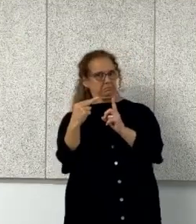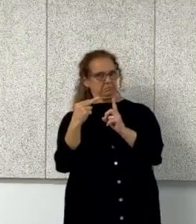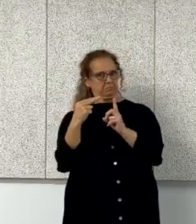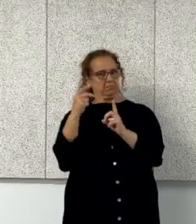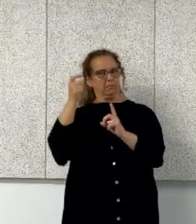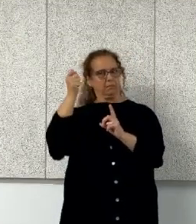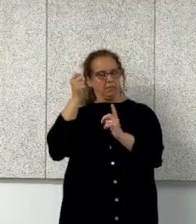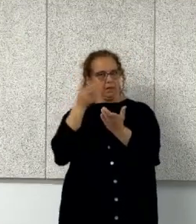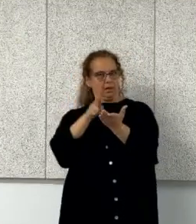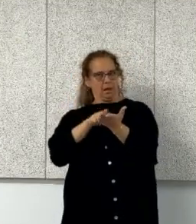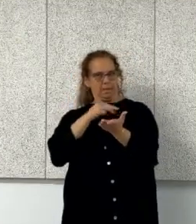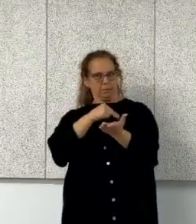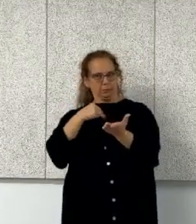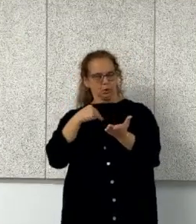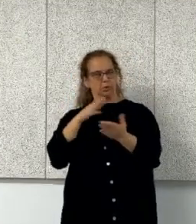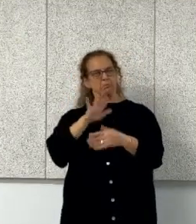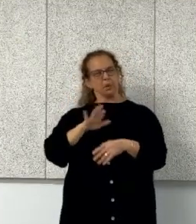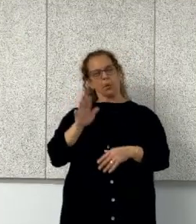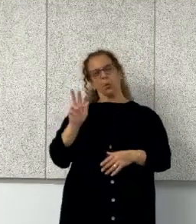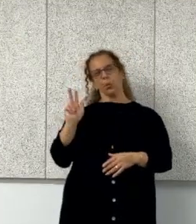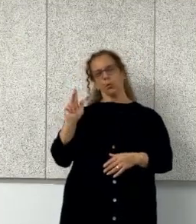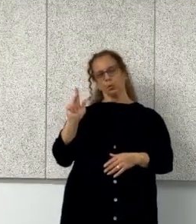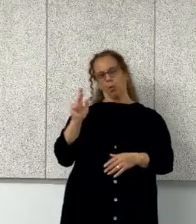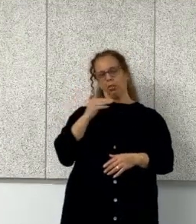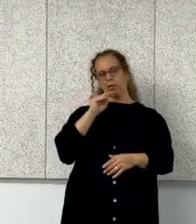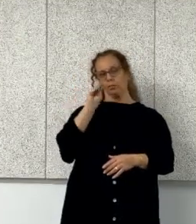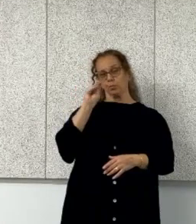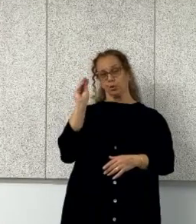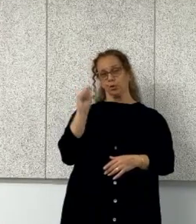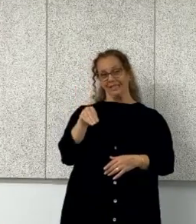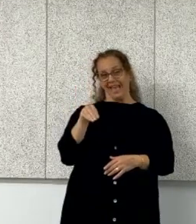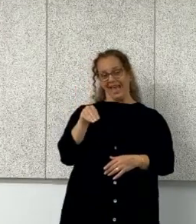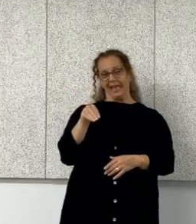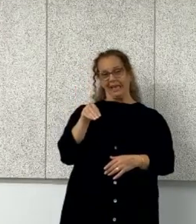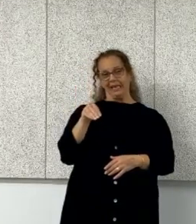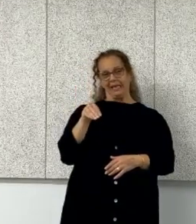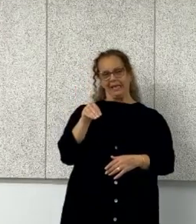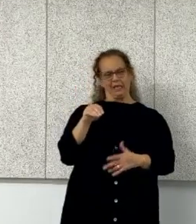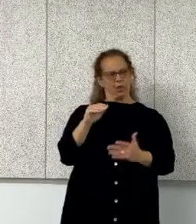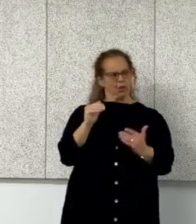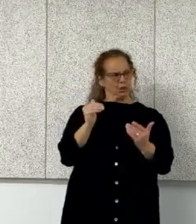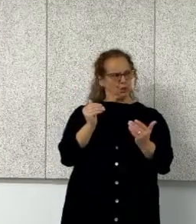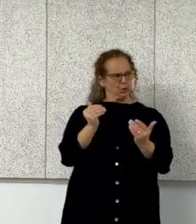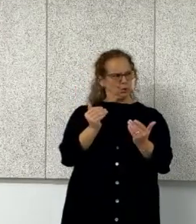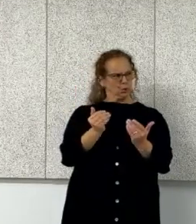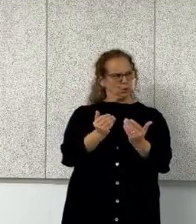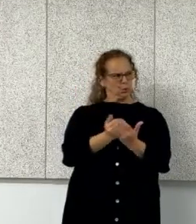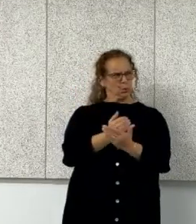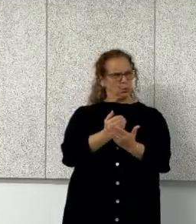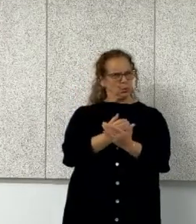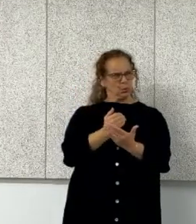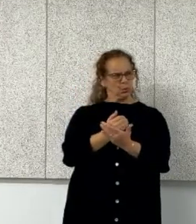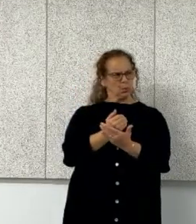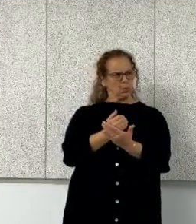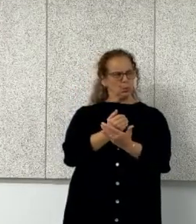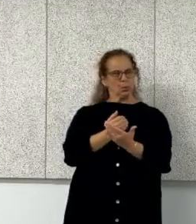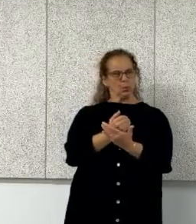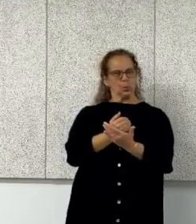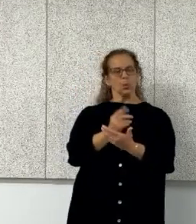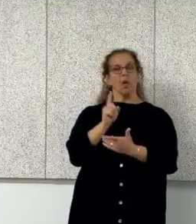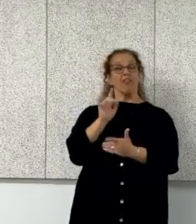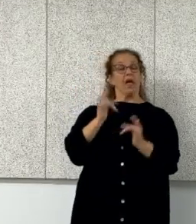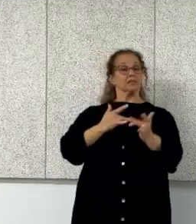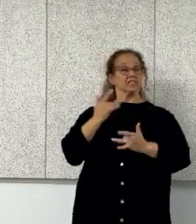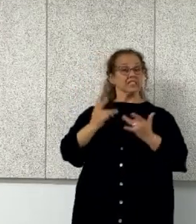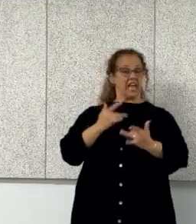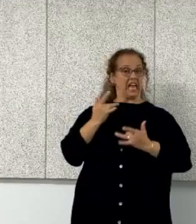rate, about 23% of subs are actually new to file, which is a substantial number, which is honestly very exciting that about a quarter